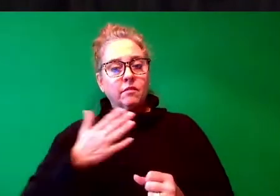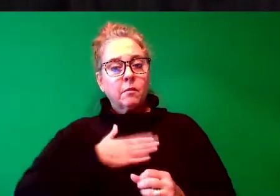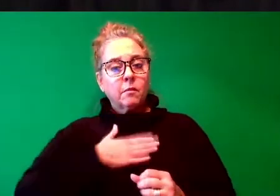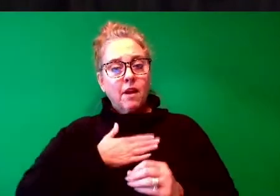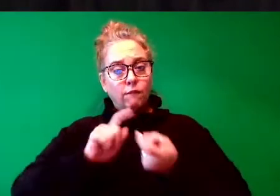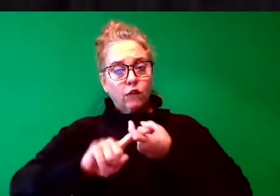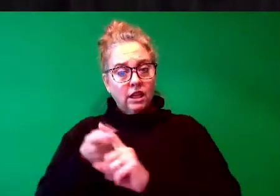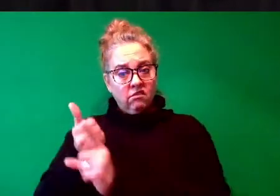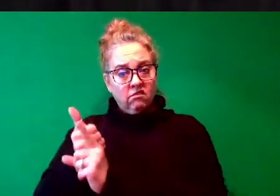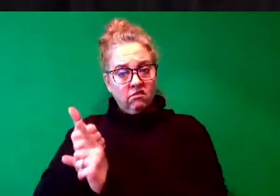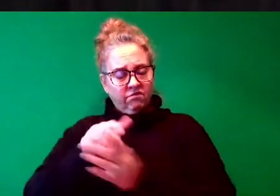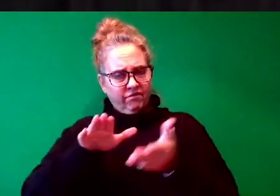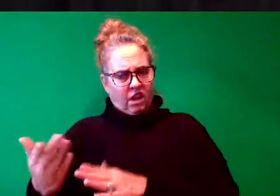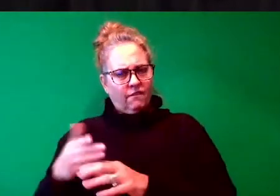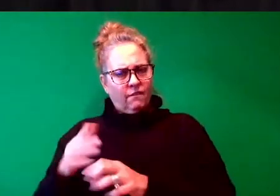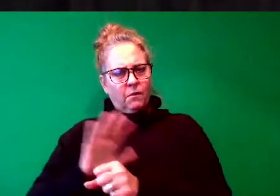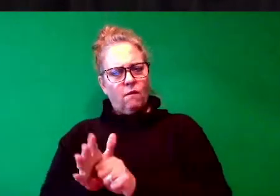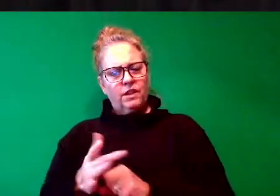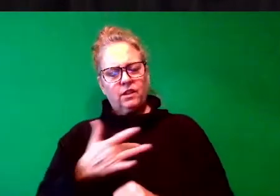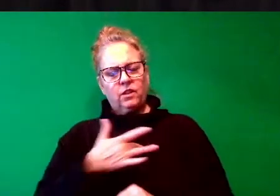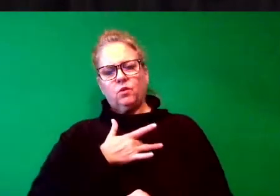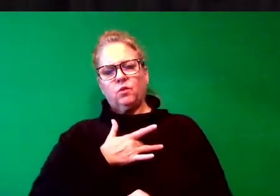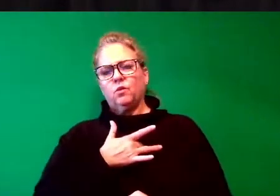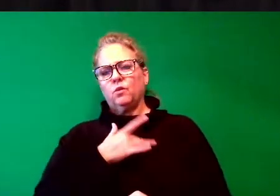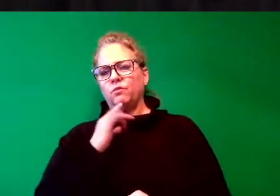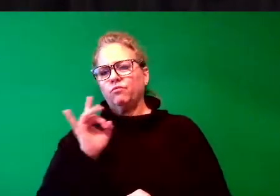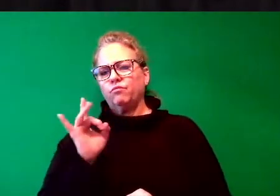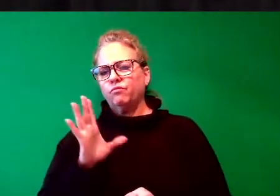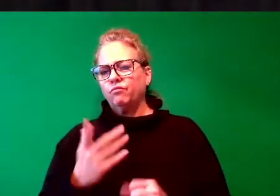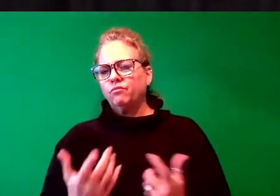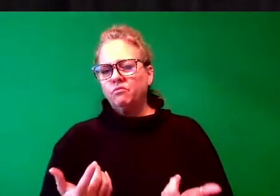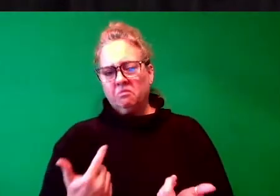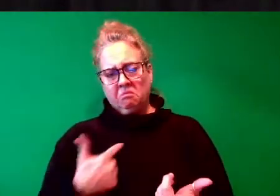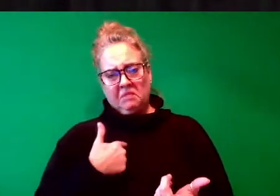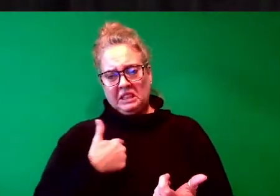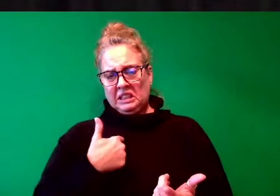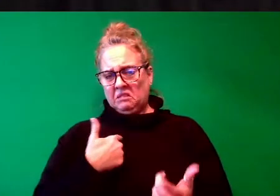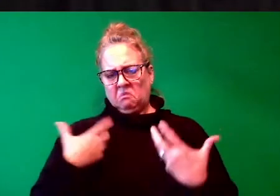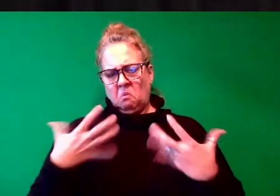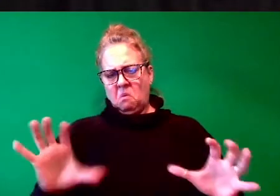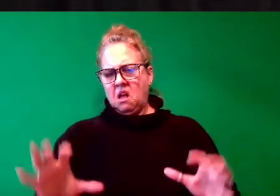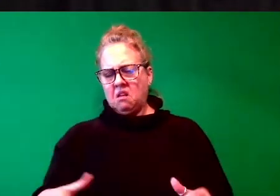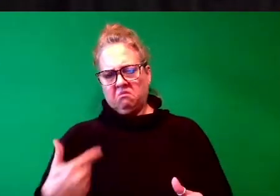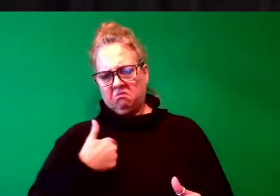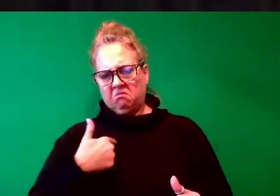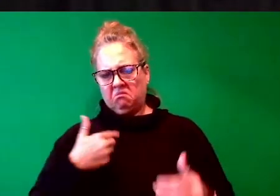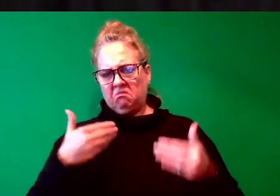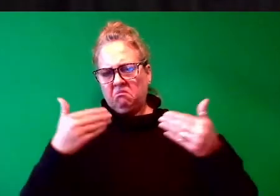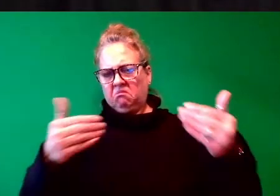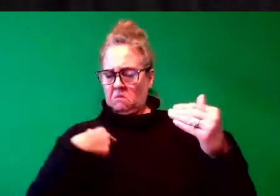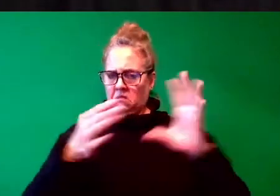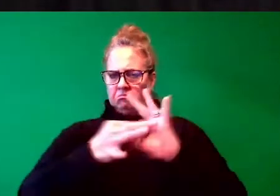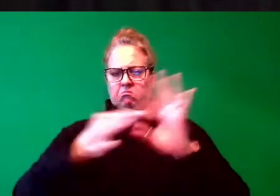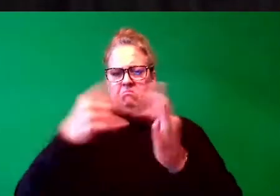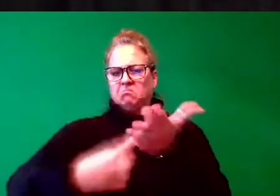I wasn't gonna do this, but I'm gonna go ahead and do it anyway. I wrote a letter to the editor of the Gazette this past